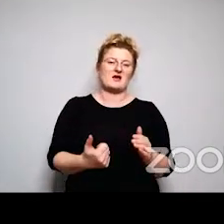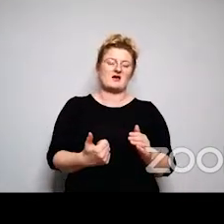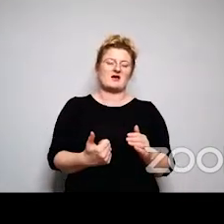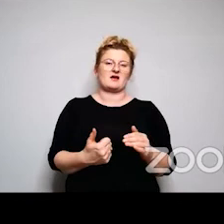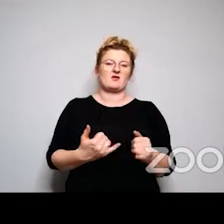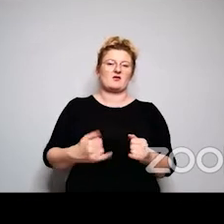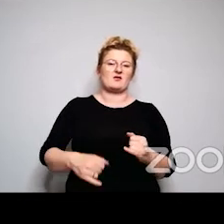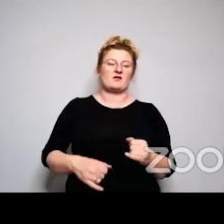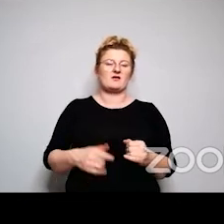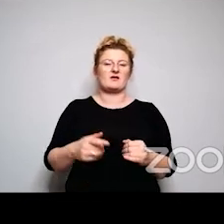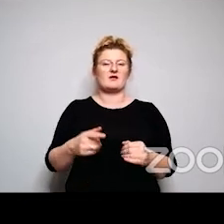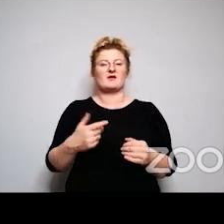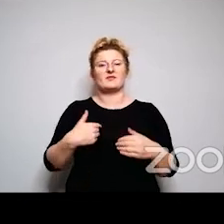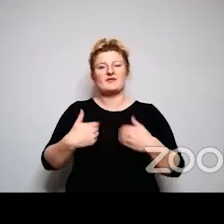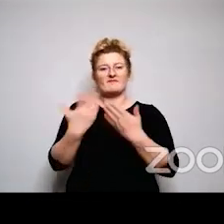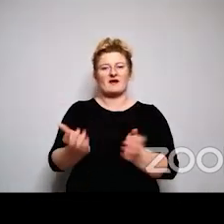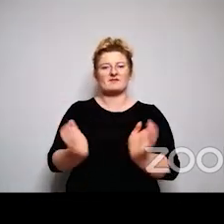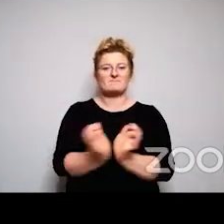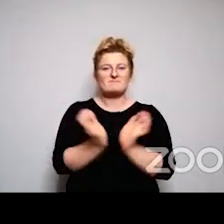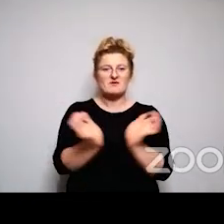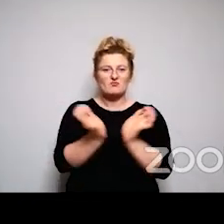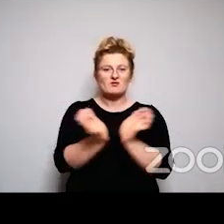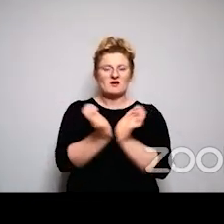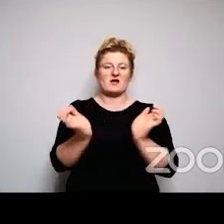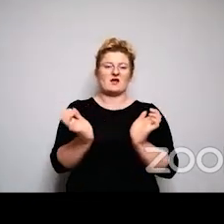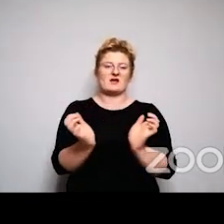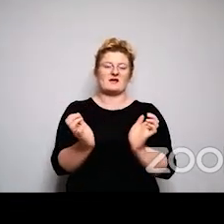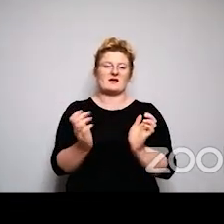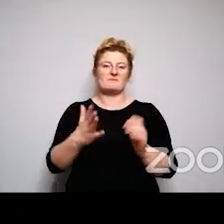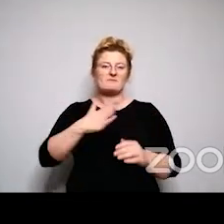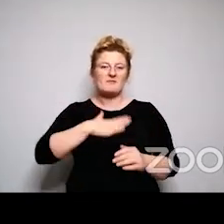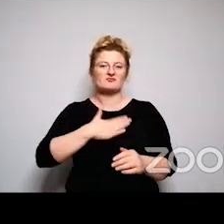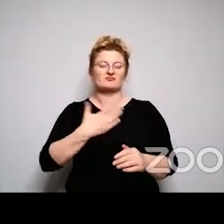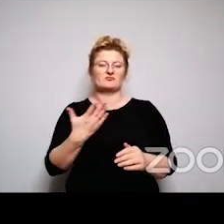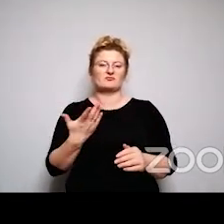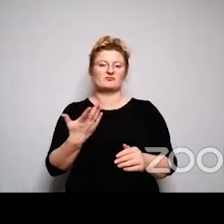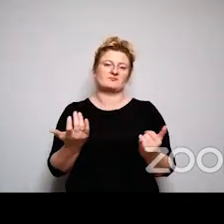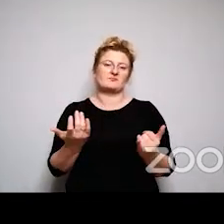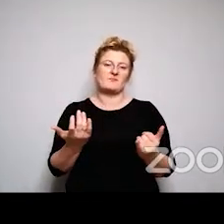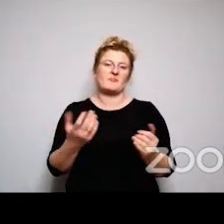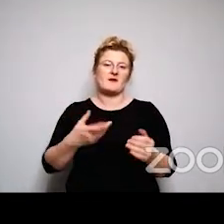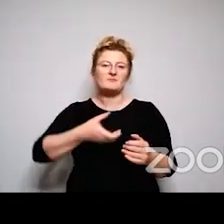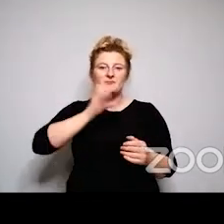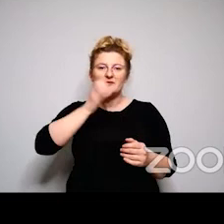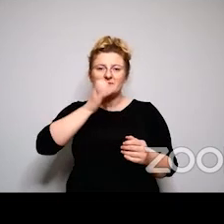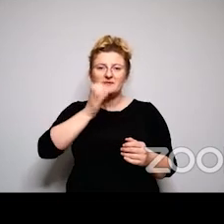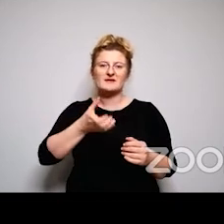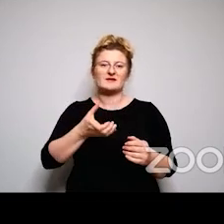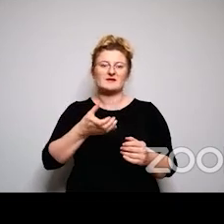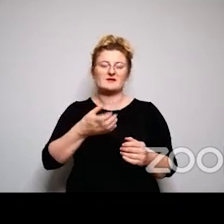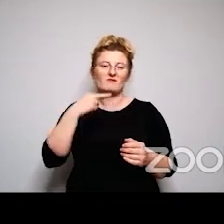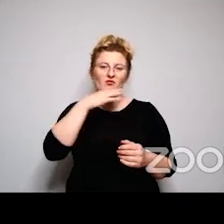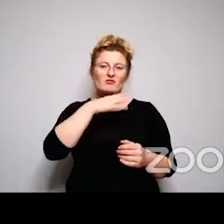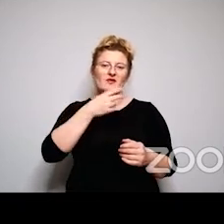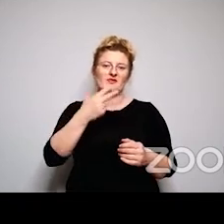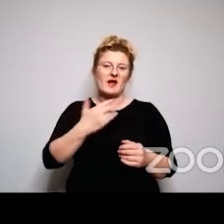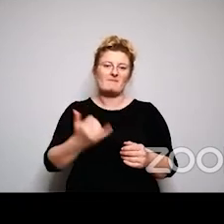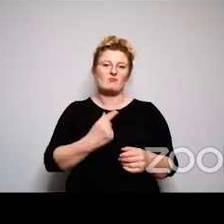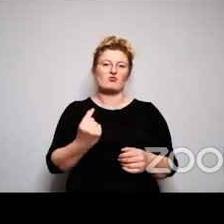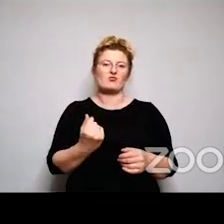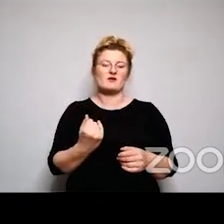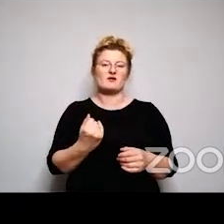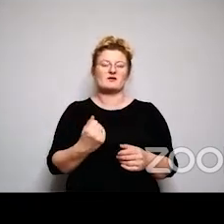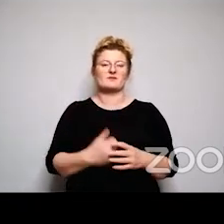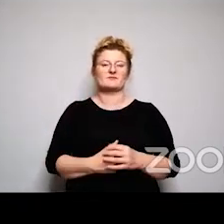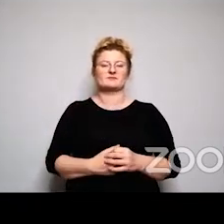yeah, of course. And we'll have some prizes. So men were coming. And just quickly before starting, we would just give a very